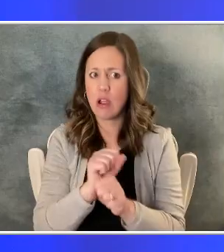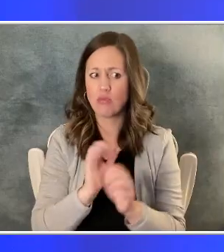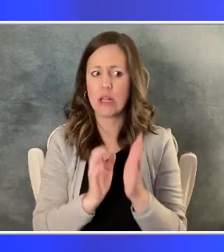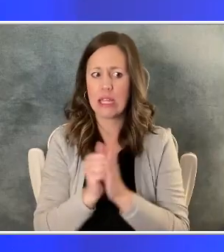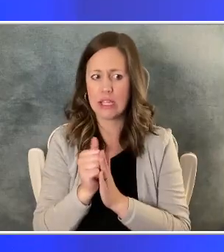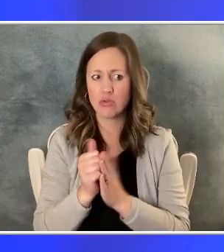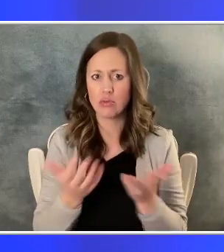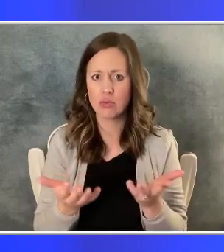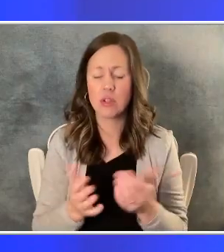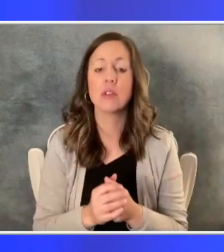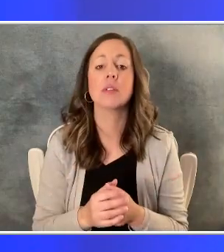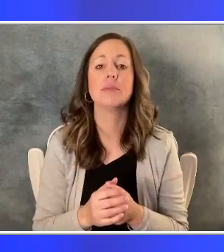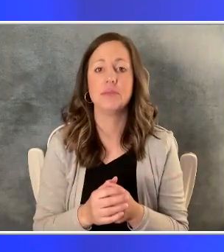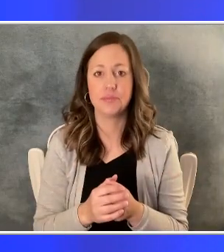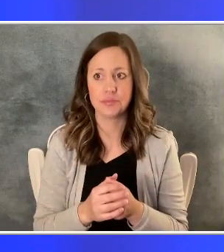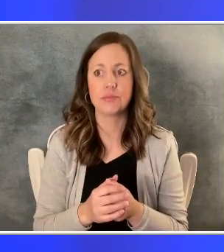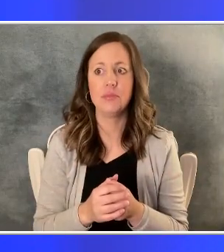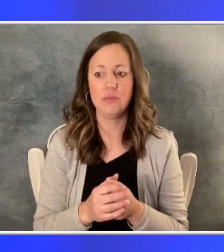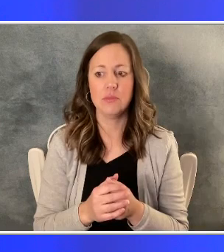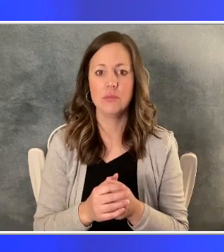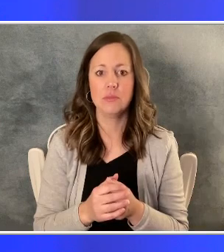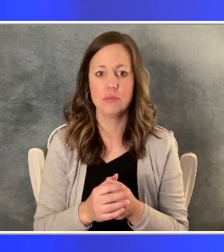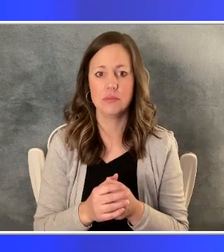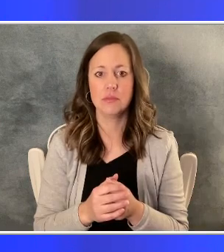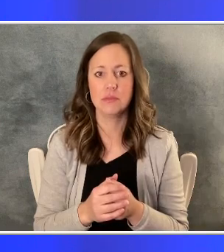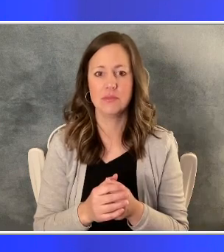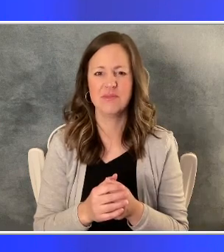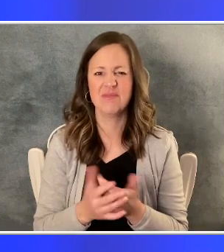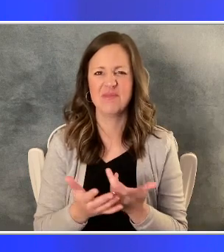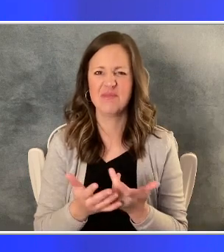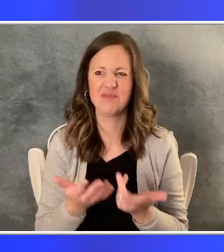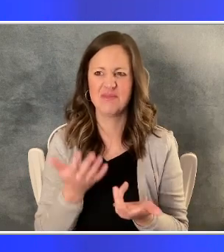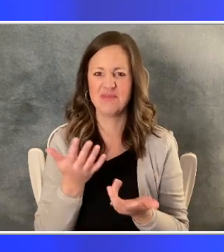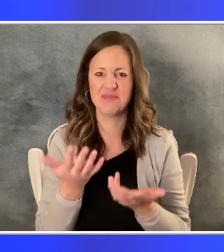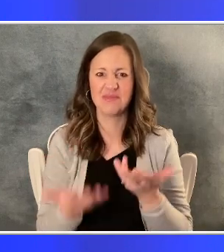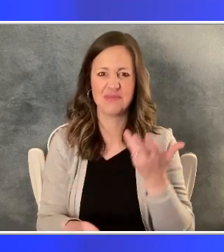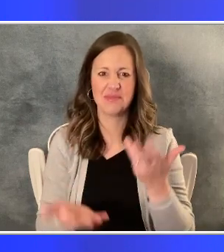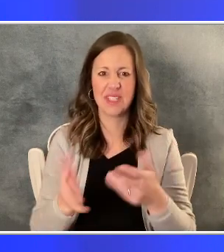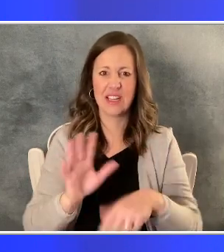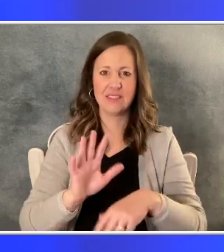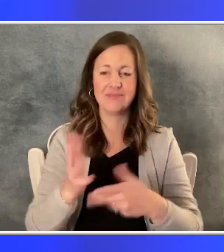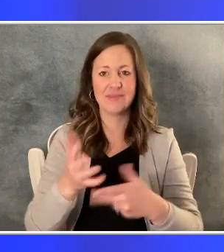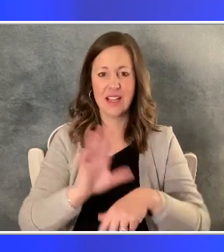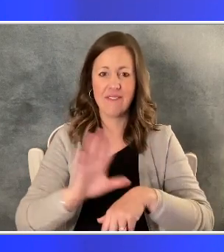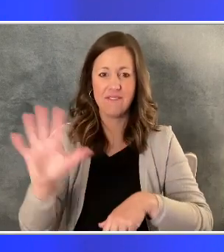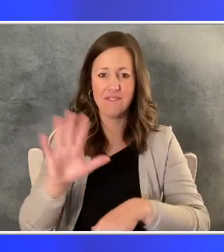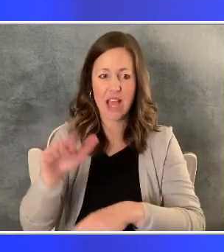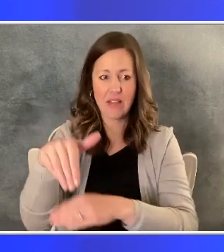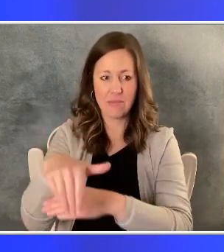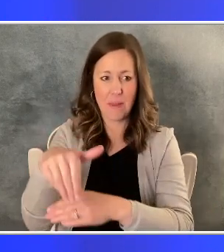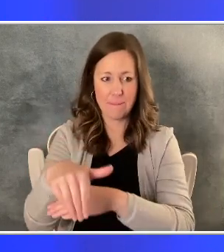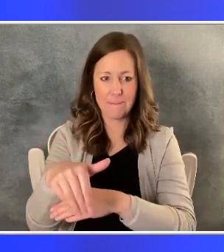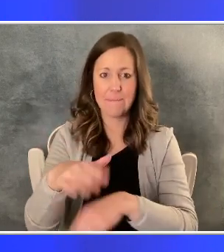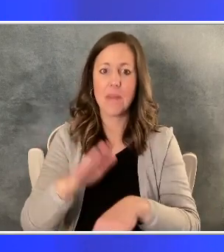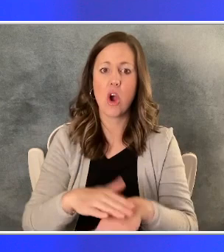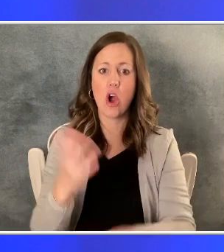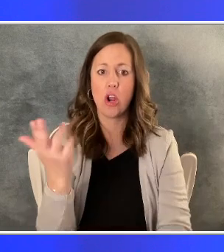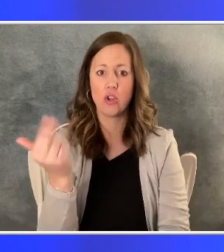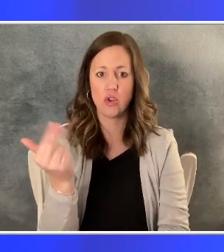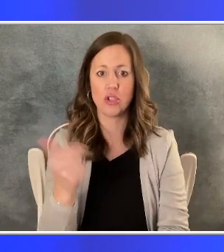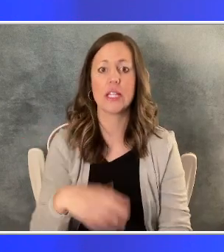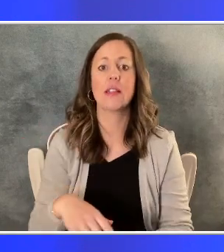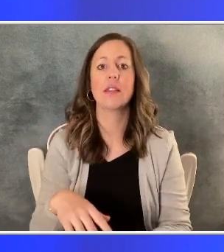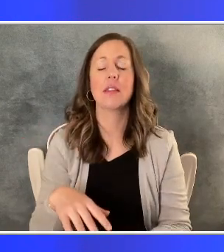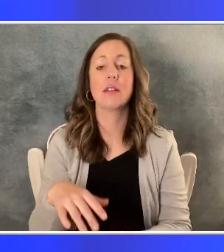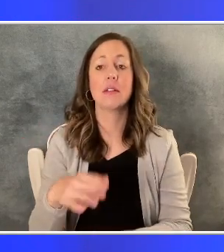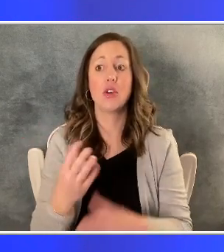we found out about 5 p.m. roughly on the 13th about the scan that there was a growth on her brain. We